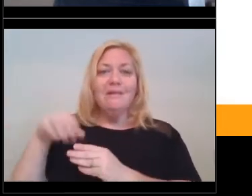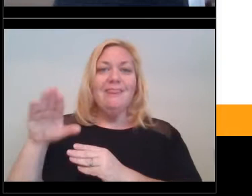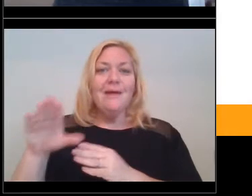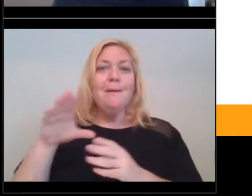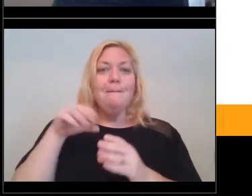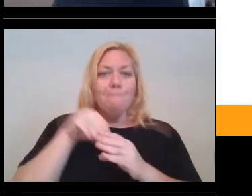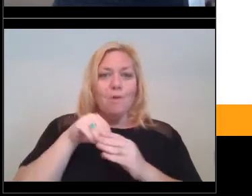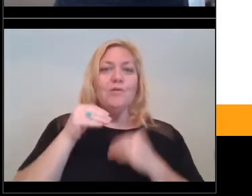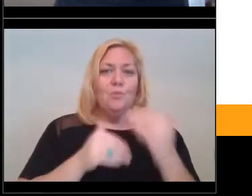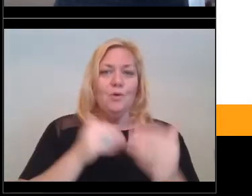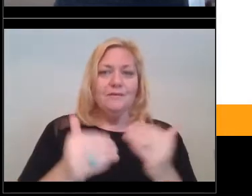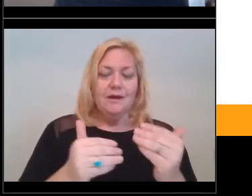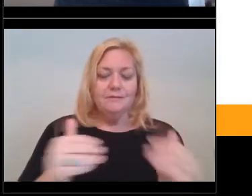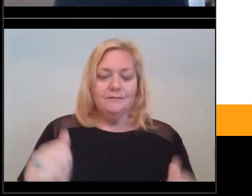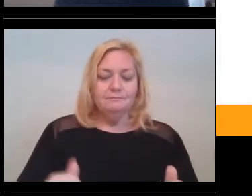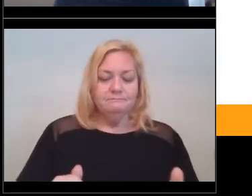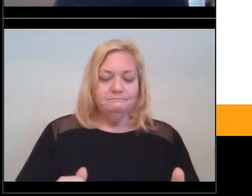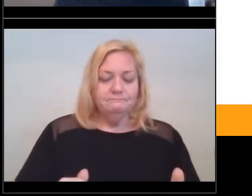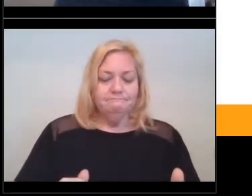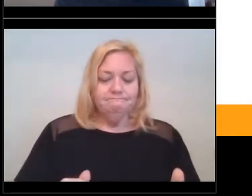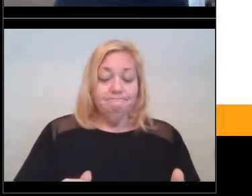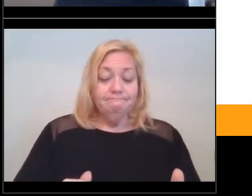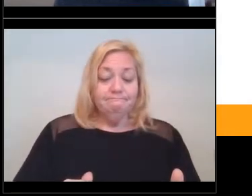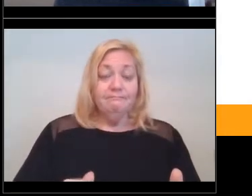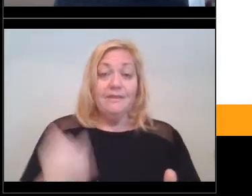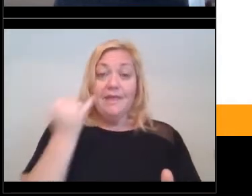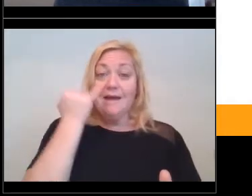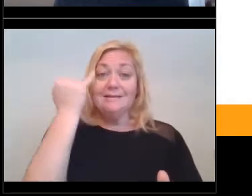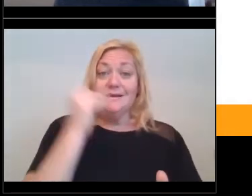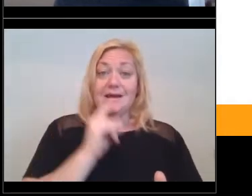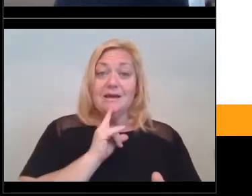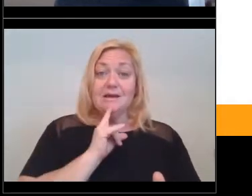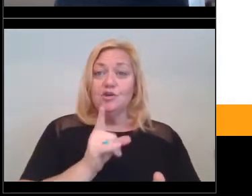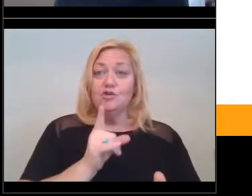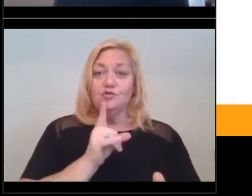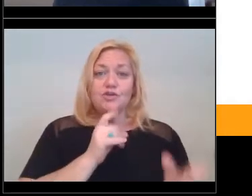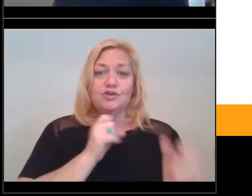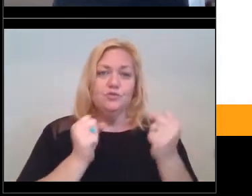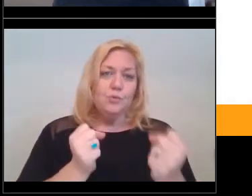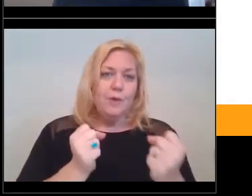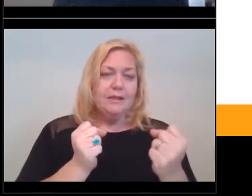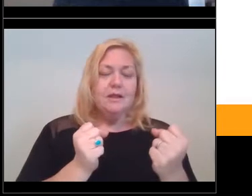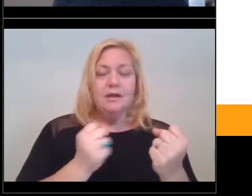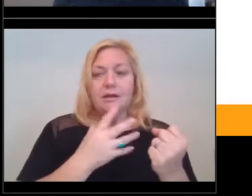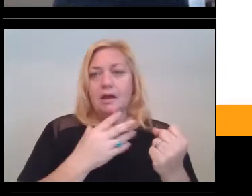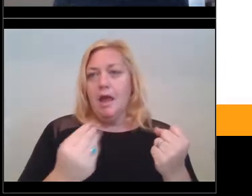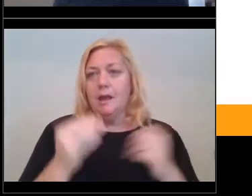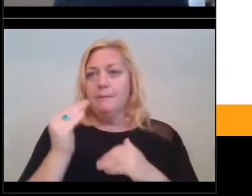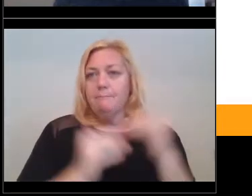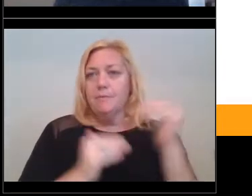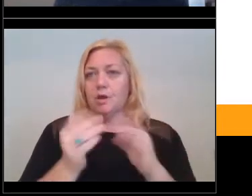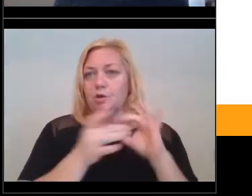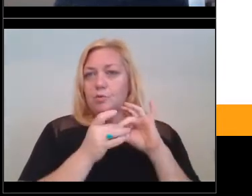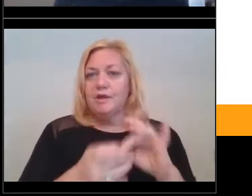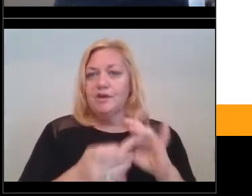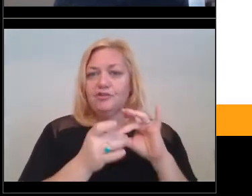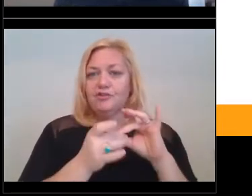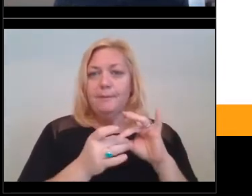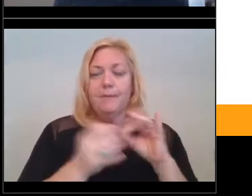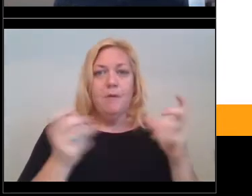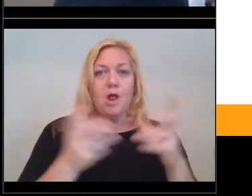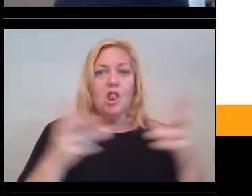of this process. So the idea here is to really strengthen and build our relationships. There's been a